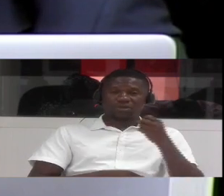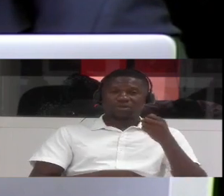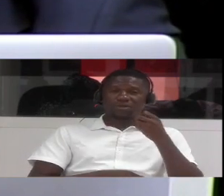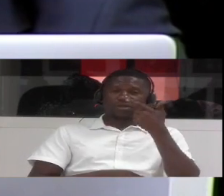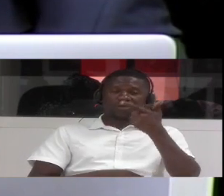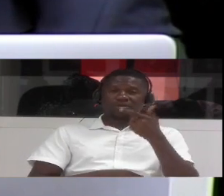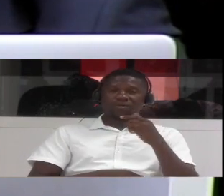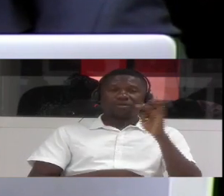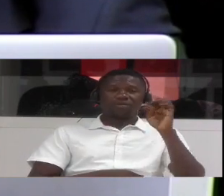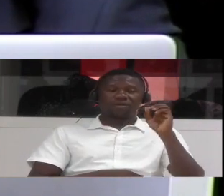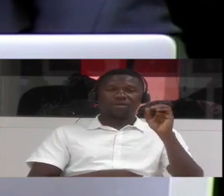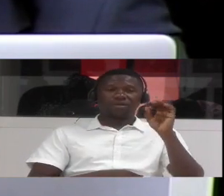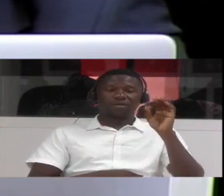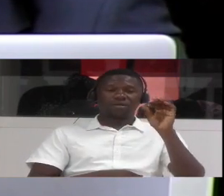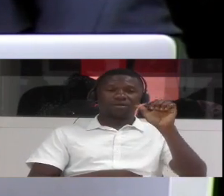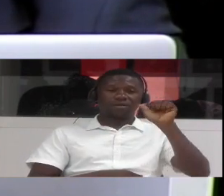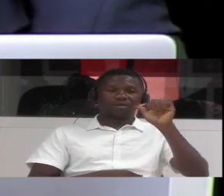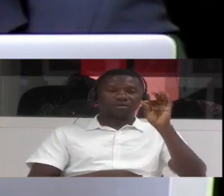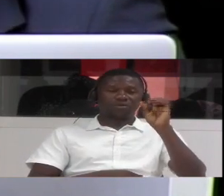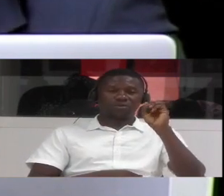US-based contributor to